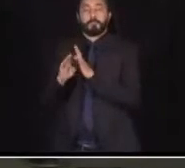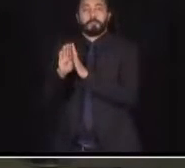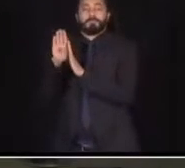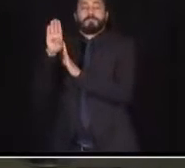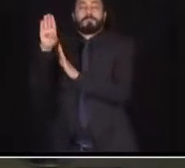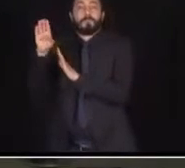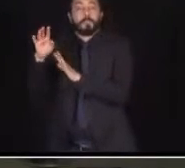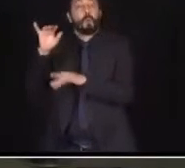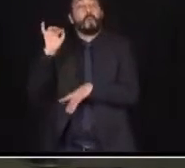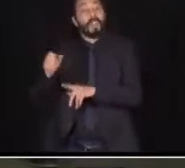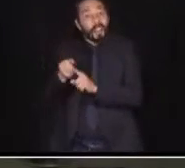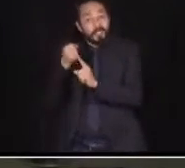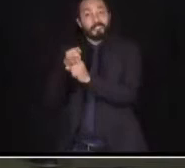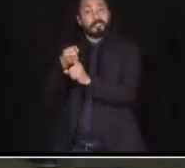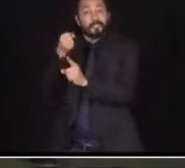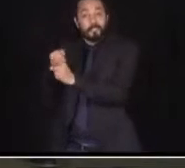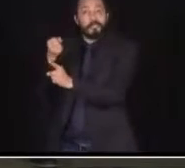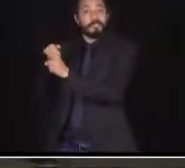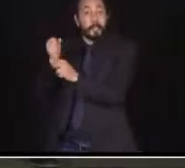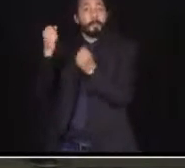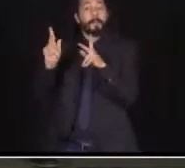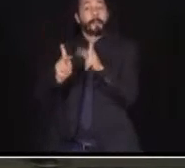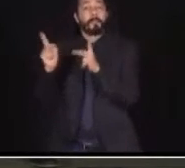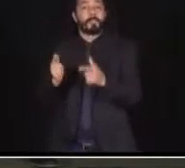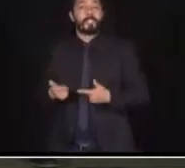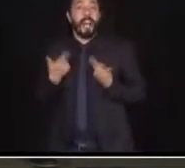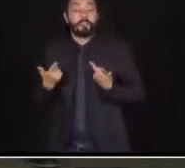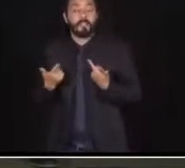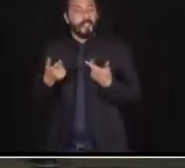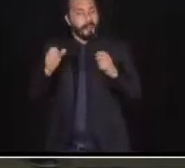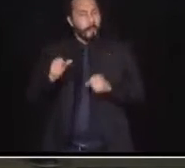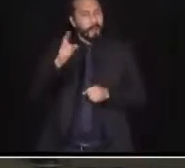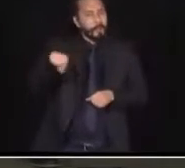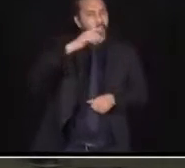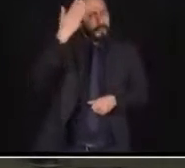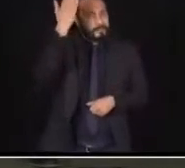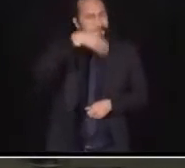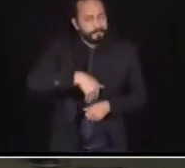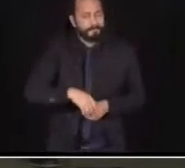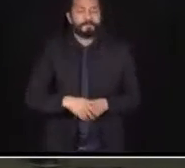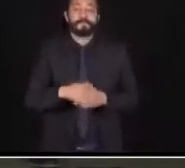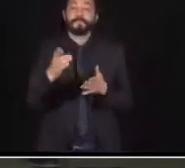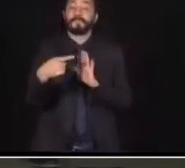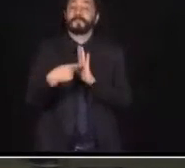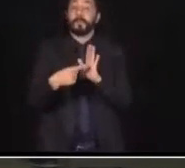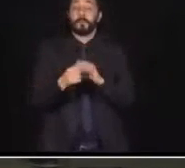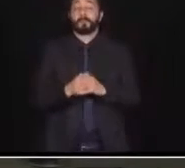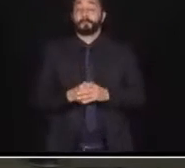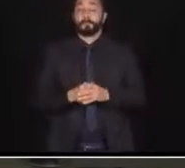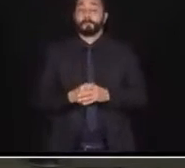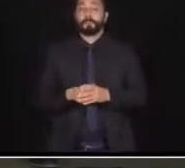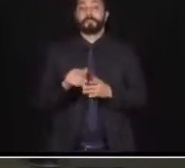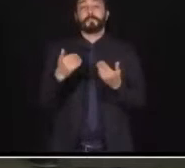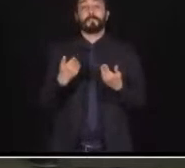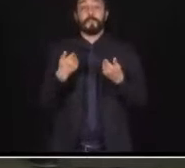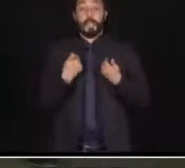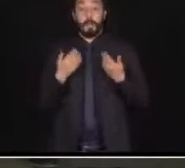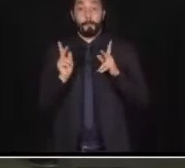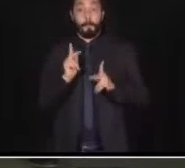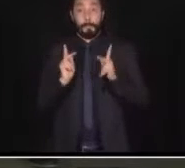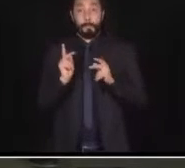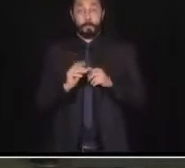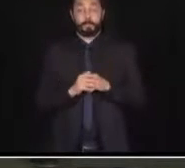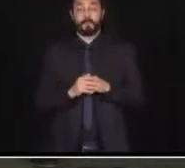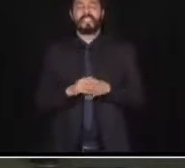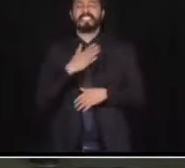and in ways that people might not realize. So, for example, we're saying to young people, particularly, please don't go out